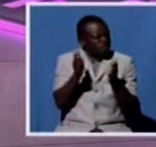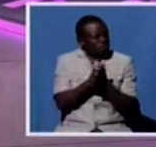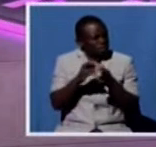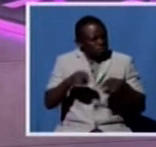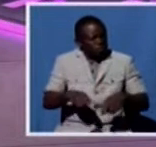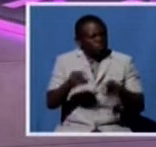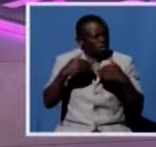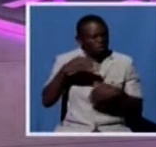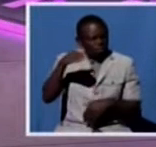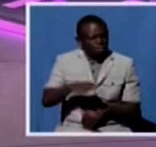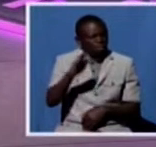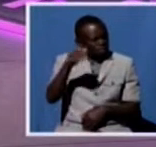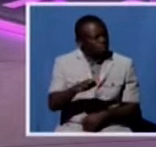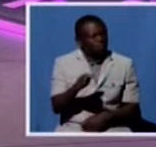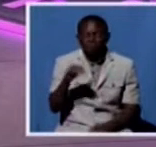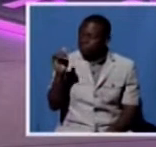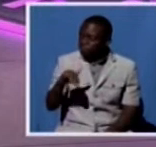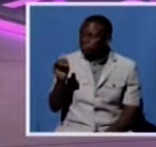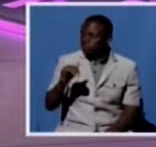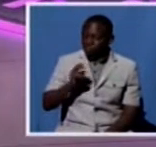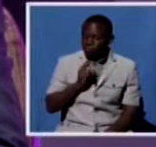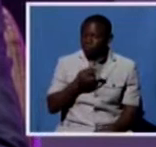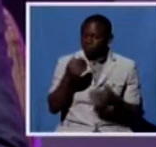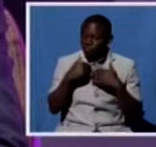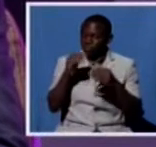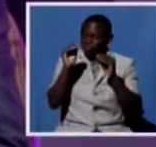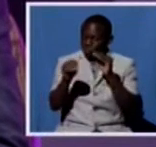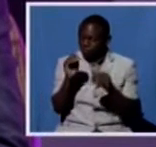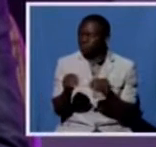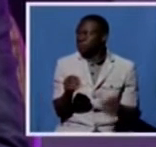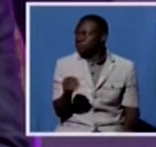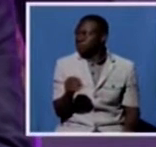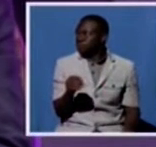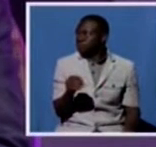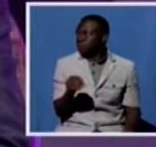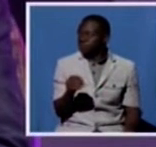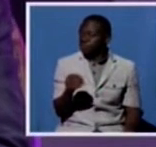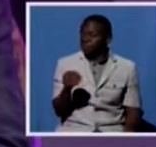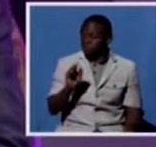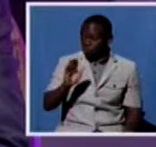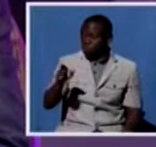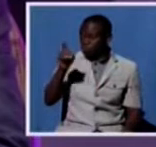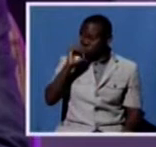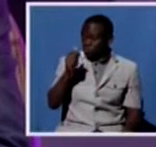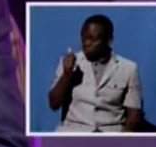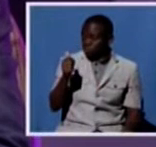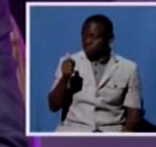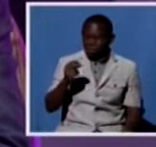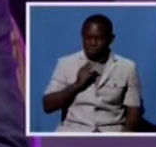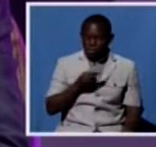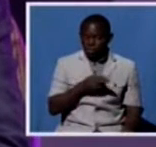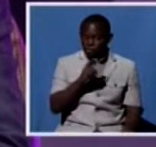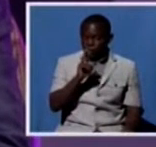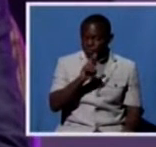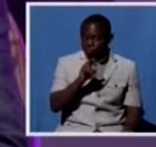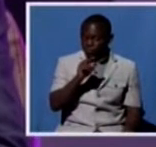maintenance activities. We have come up with an initiative. Just to answer your question, we've come up with an initiative